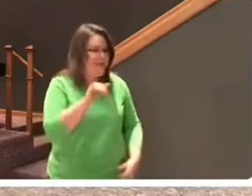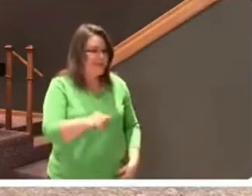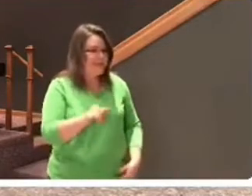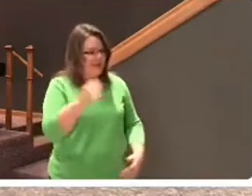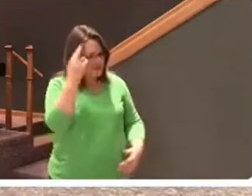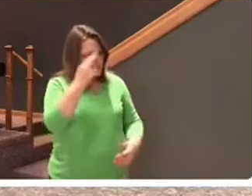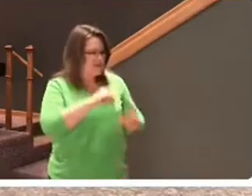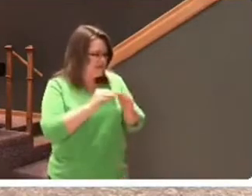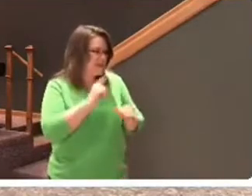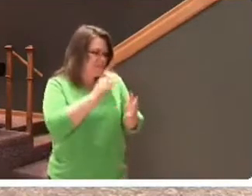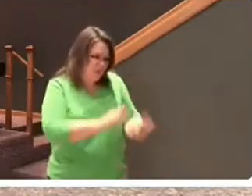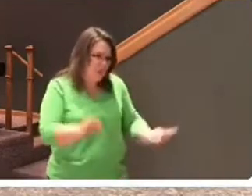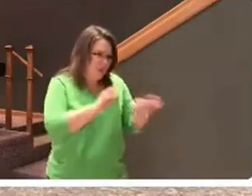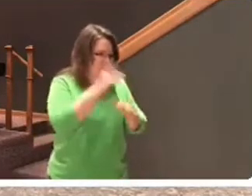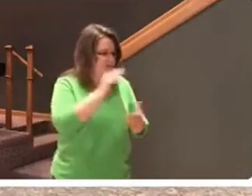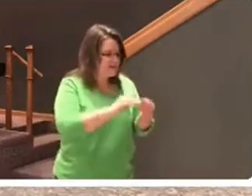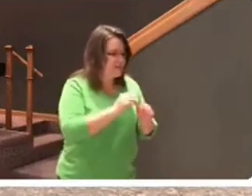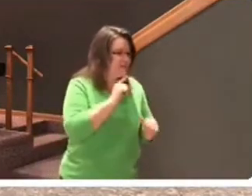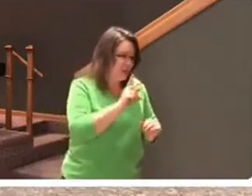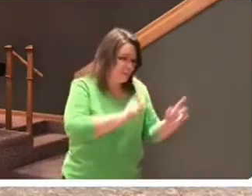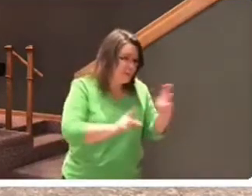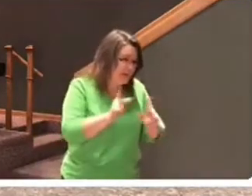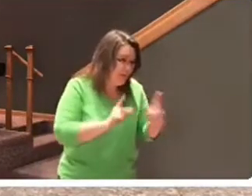numbers are important, because numbers are people.